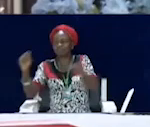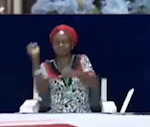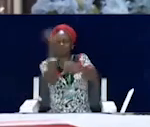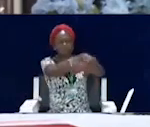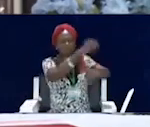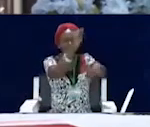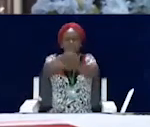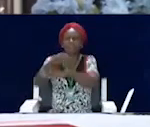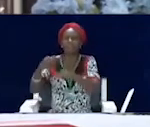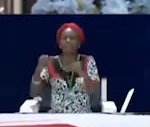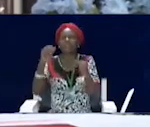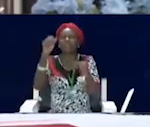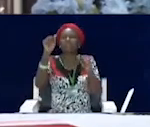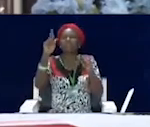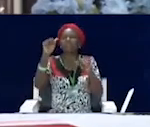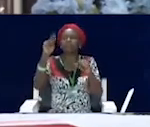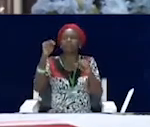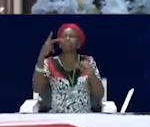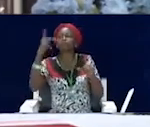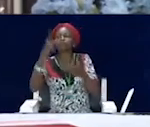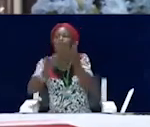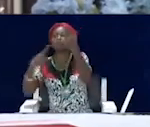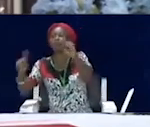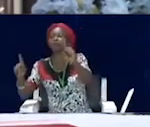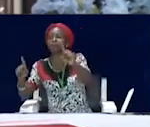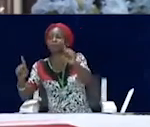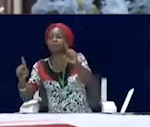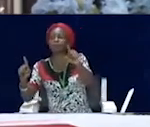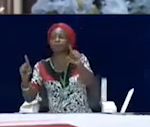Aaron and Hur saw what was happening.